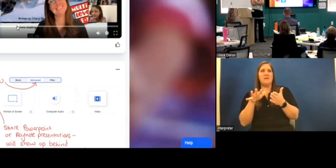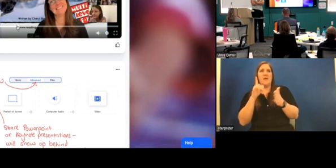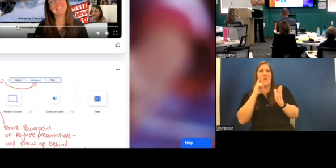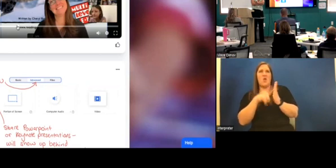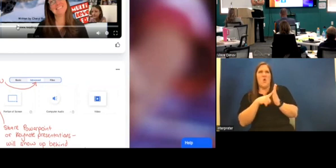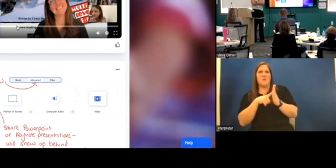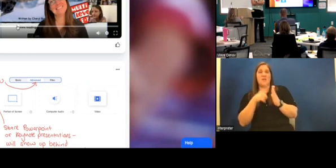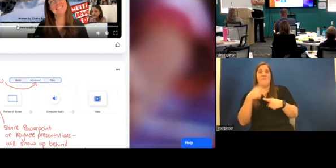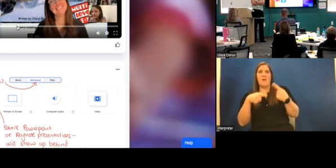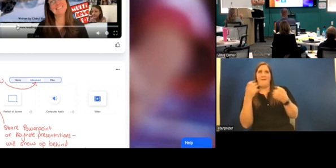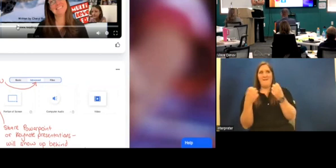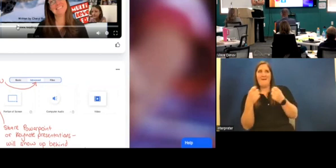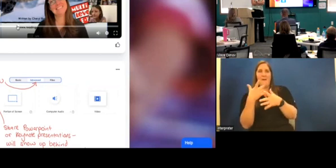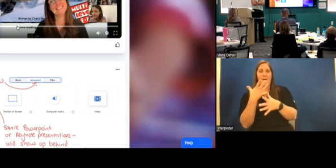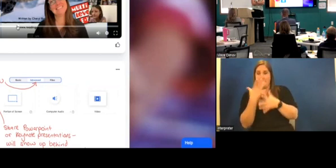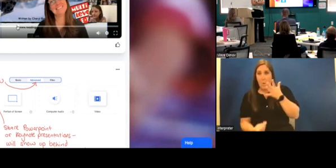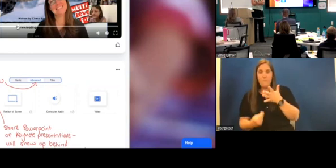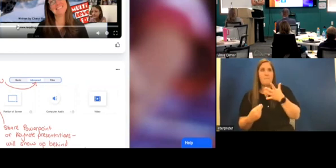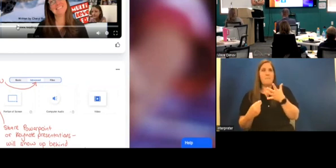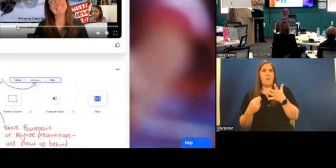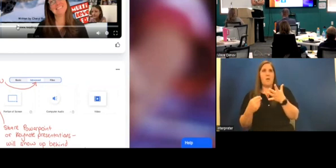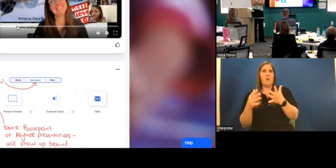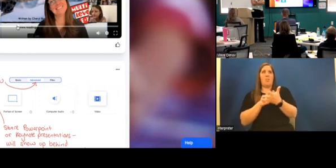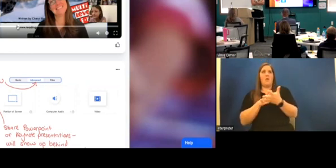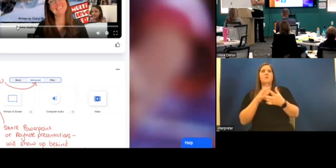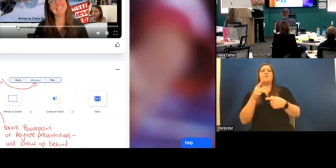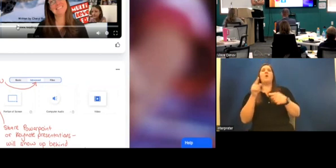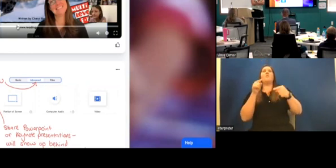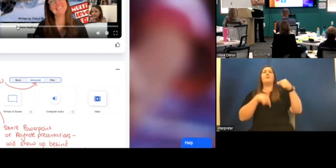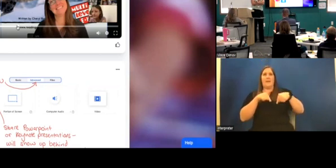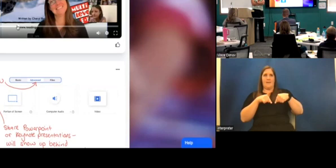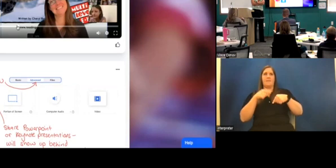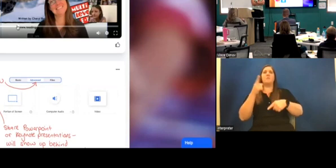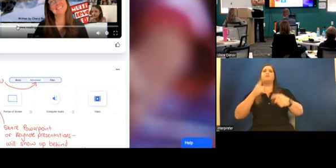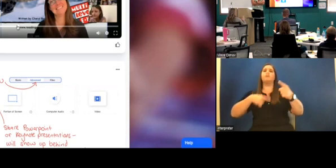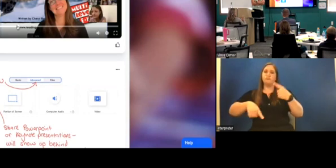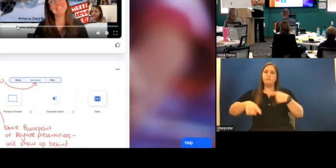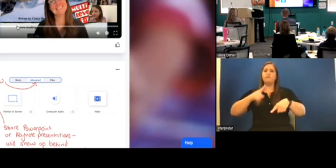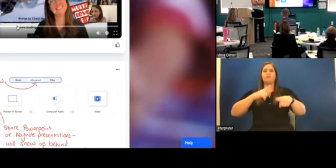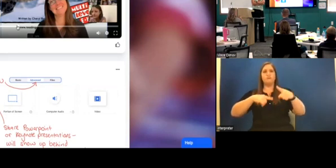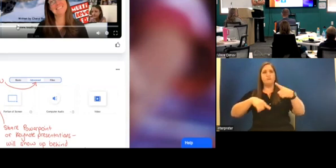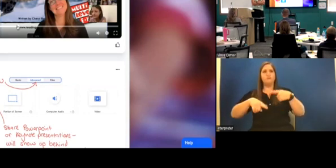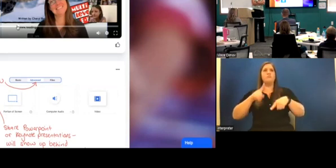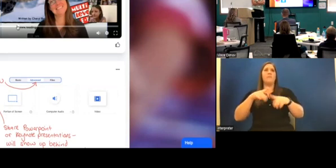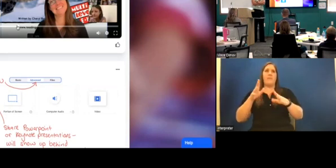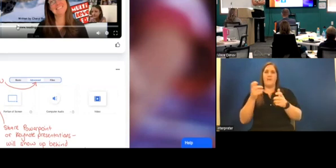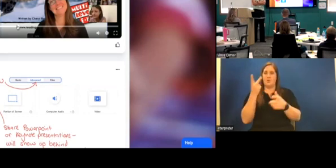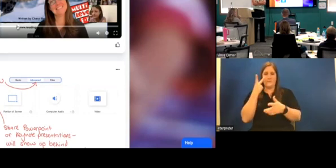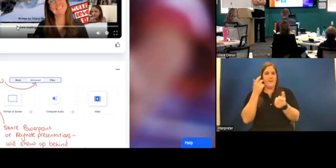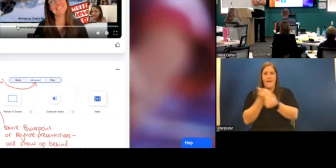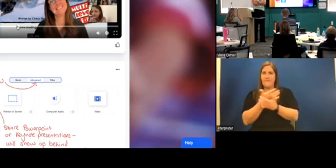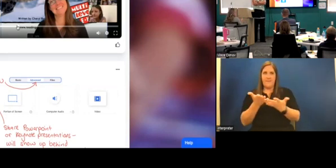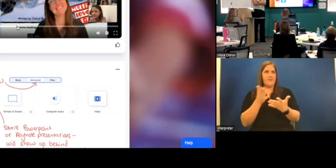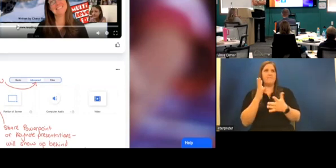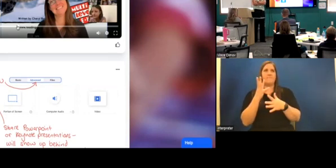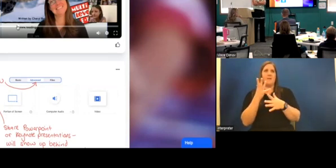students. And I've noticed if I sign too fast, things just get lost. So it's better to sign a little clearer and slower, and